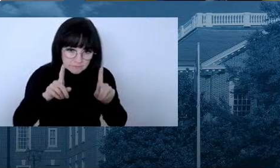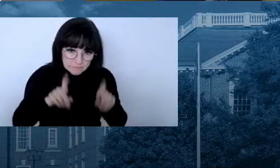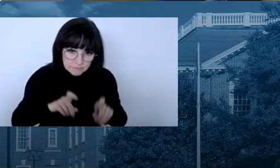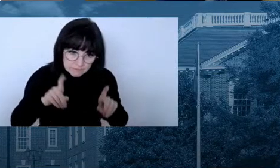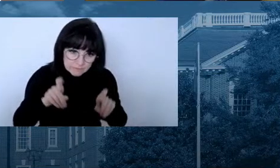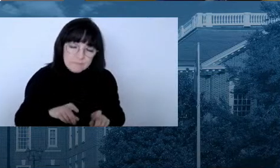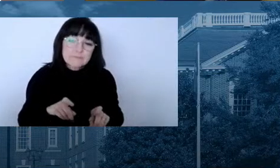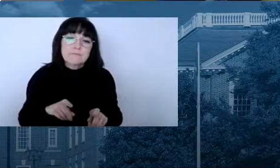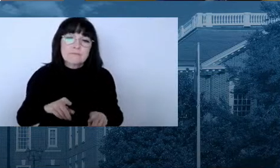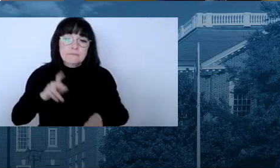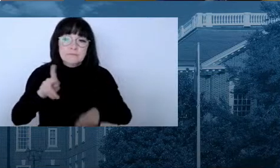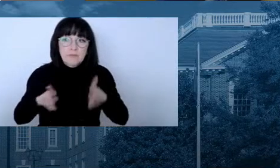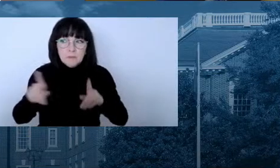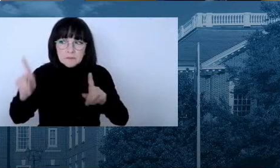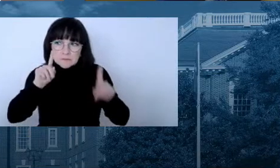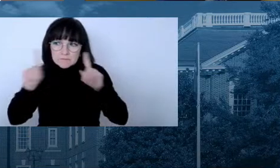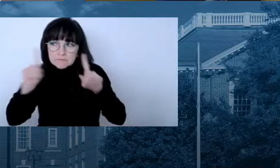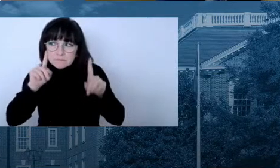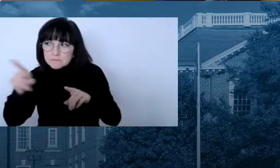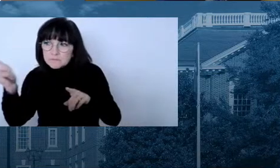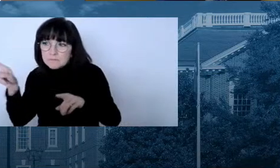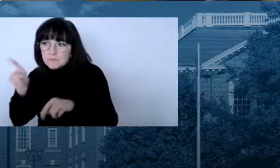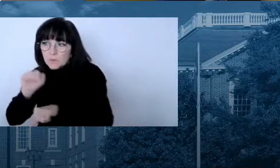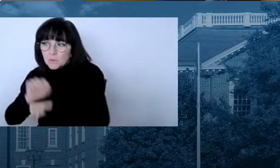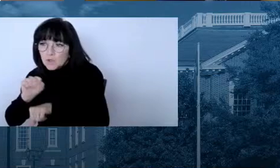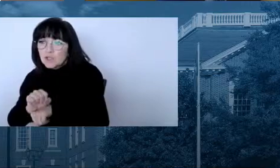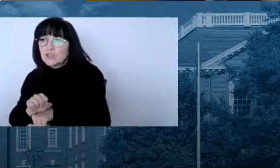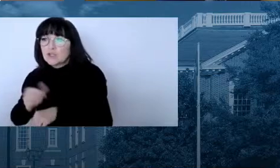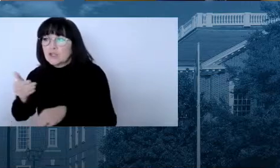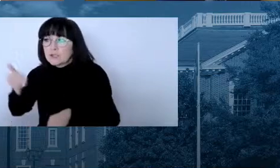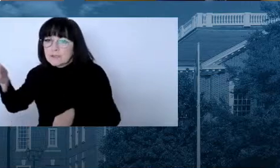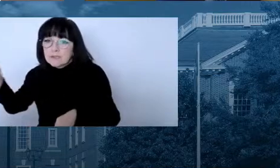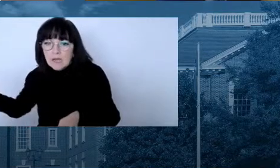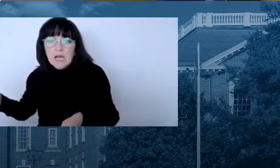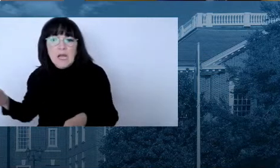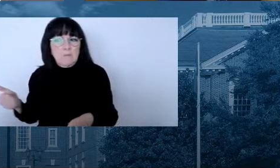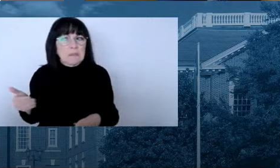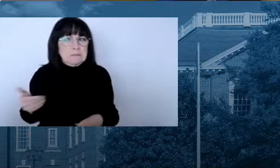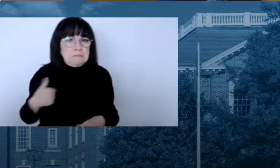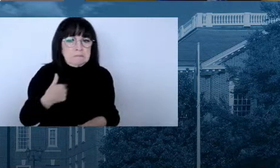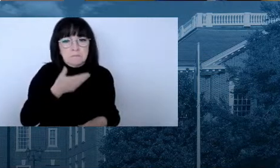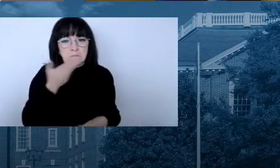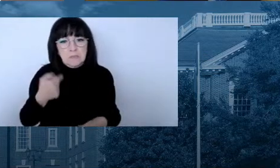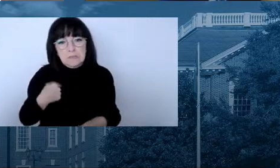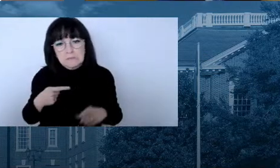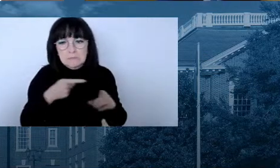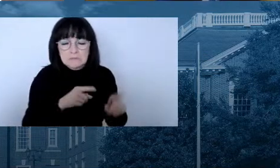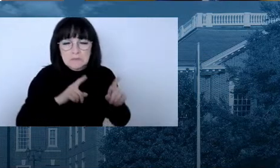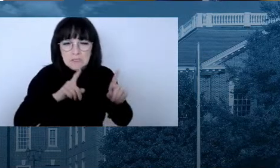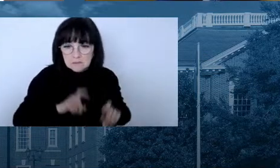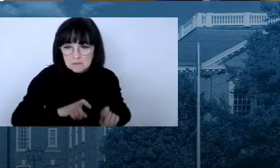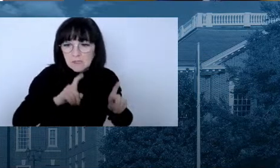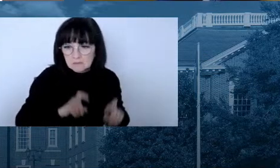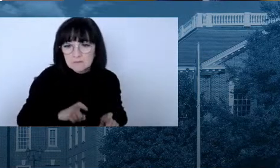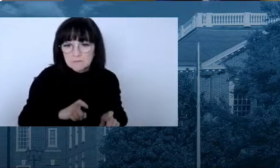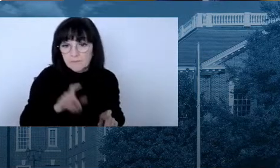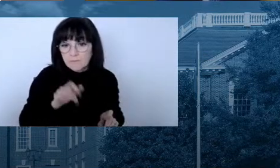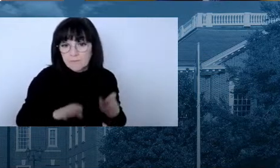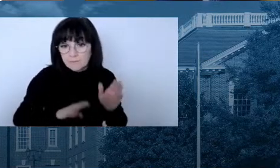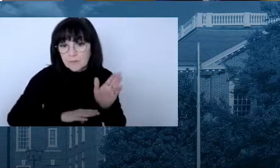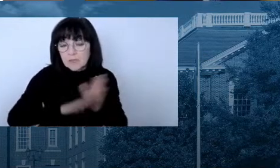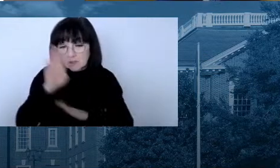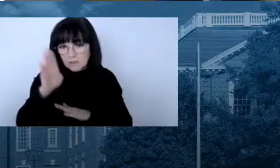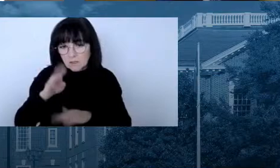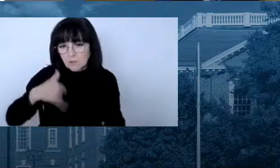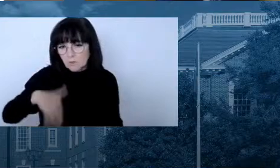have tested positive, they go out and get tested themselves. And so the surge in demand has been pretty